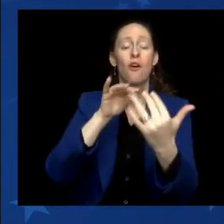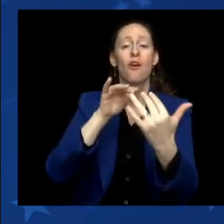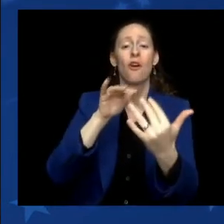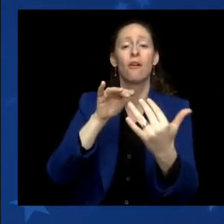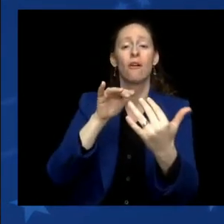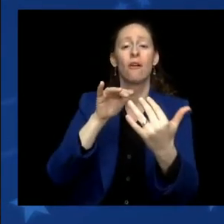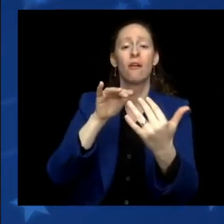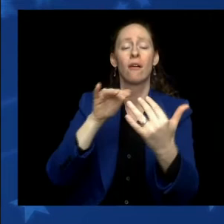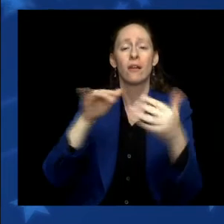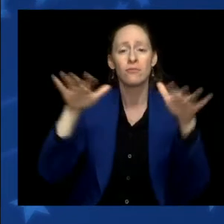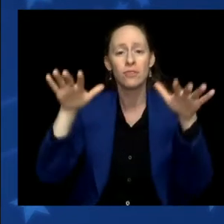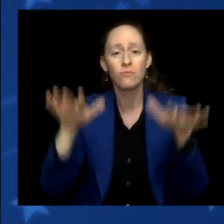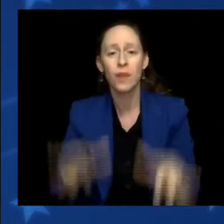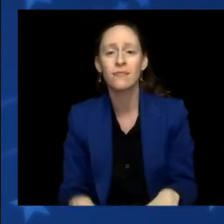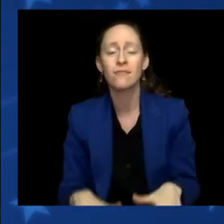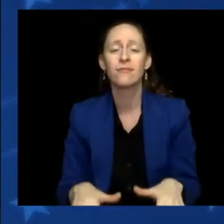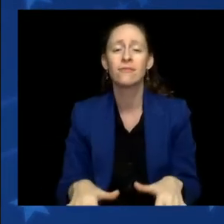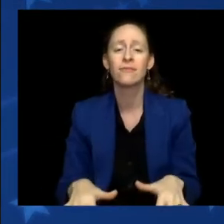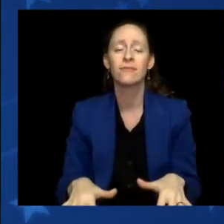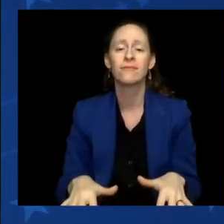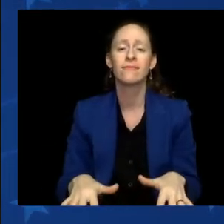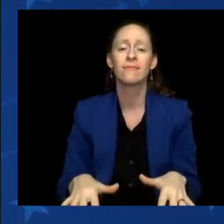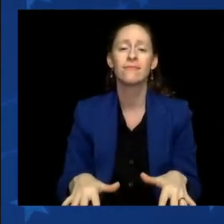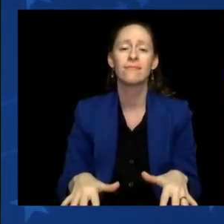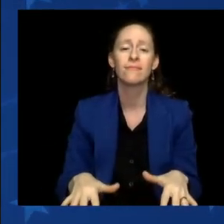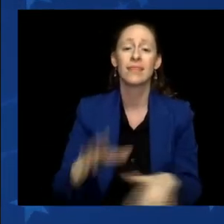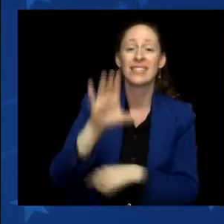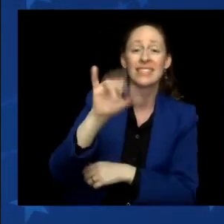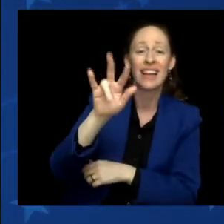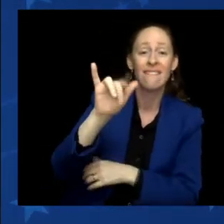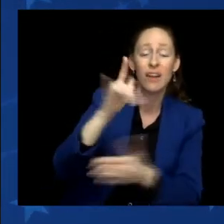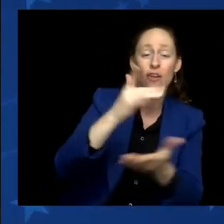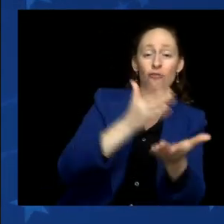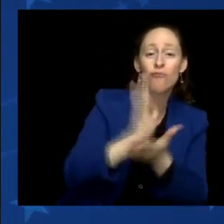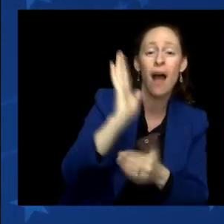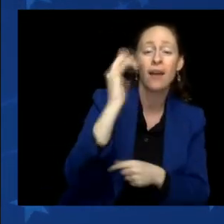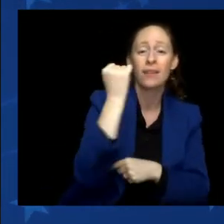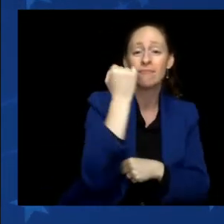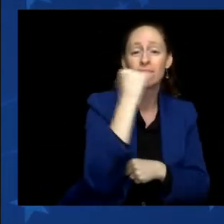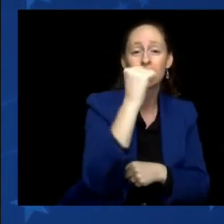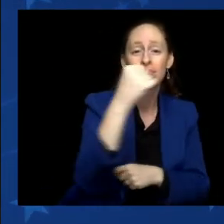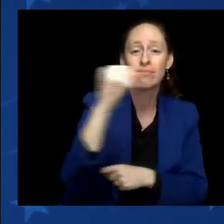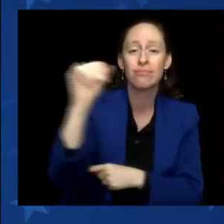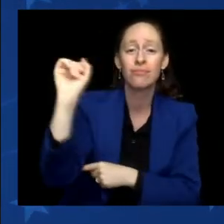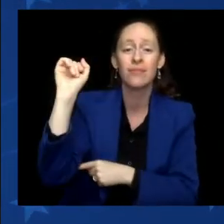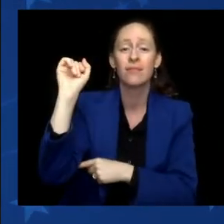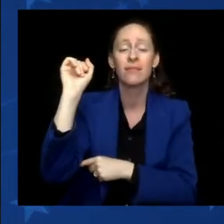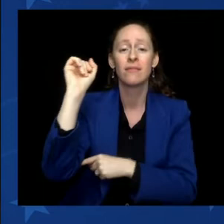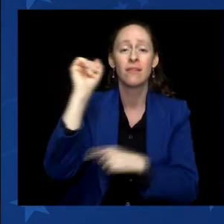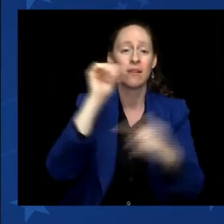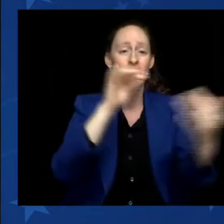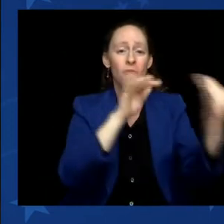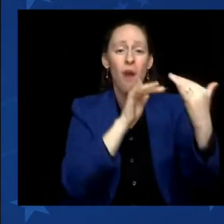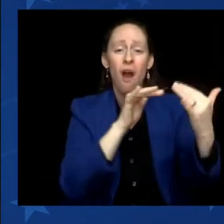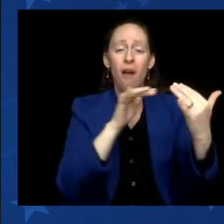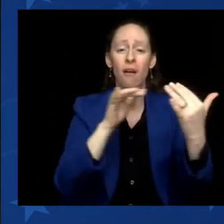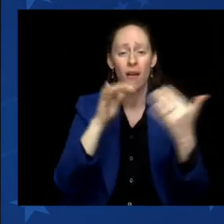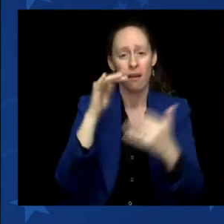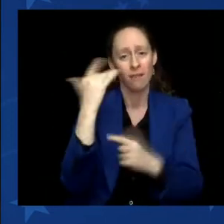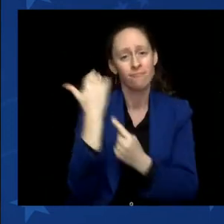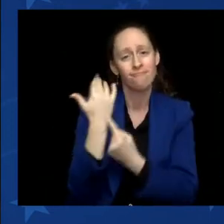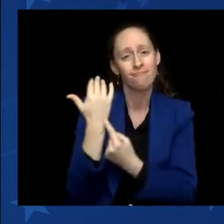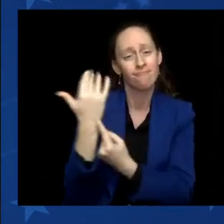That sacred flame still burns. Now in our time, as we build an America that is